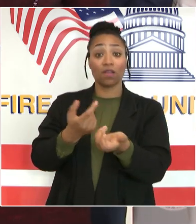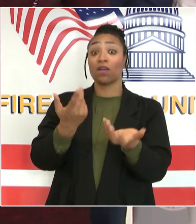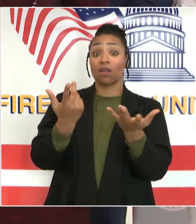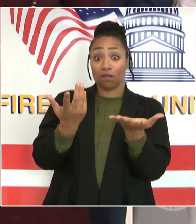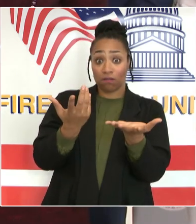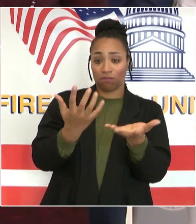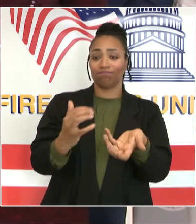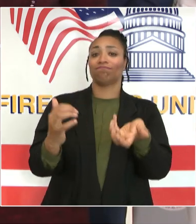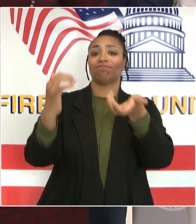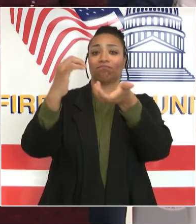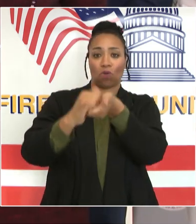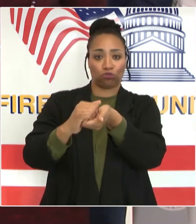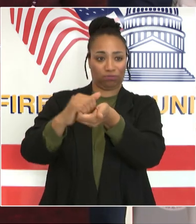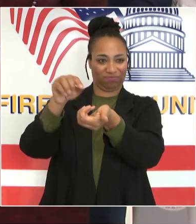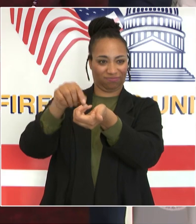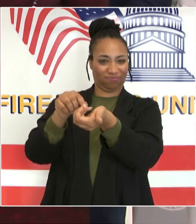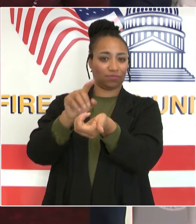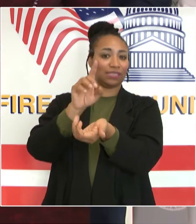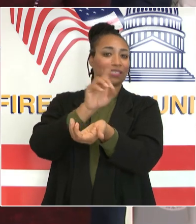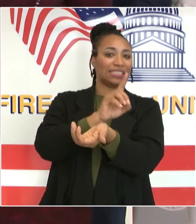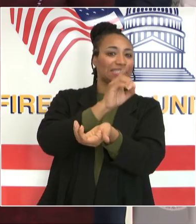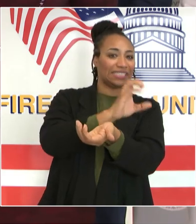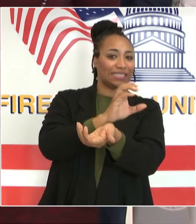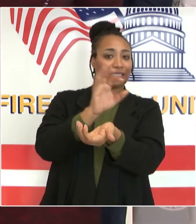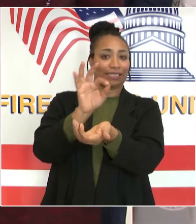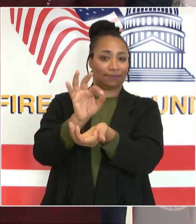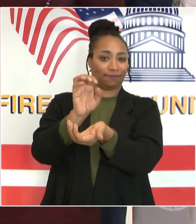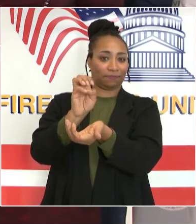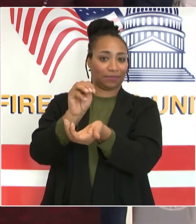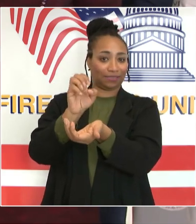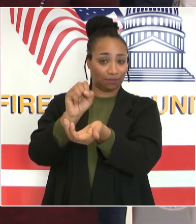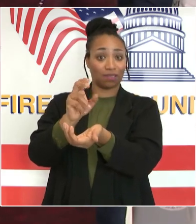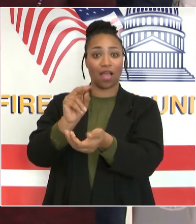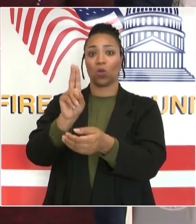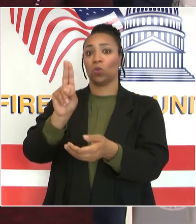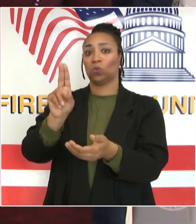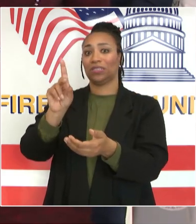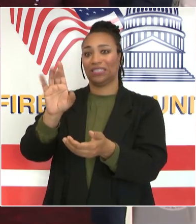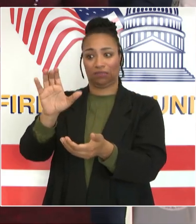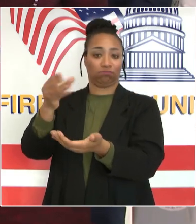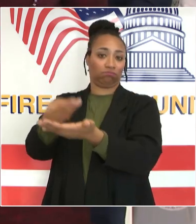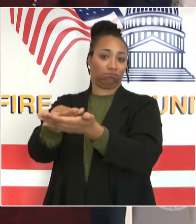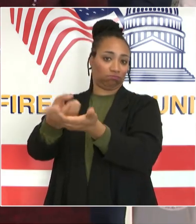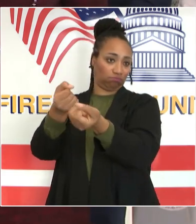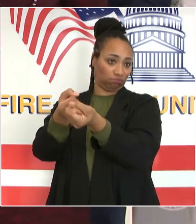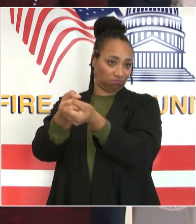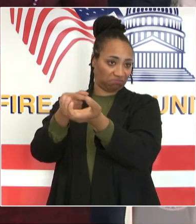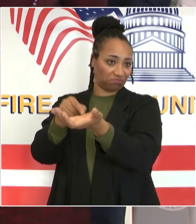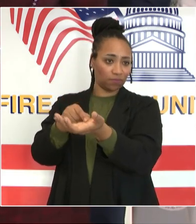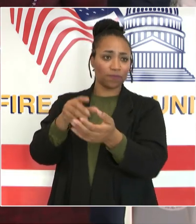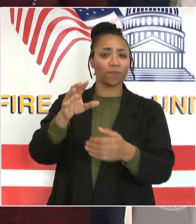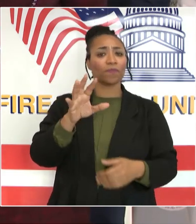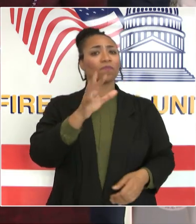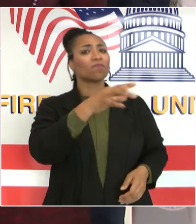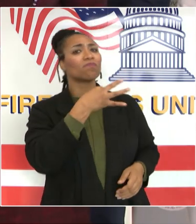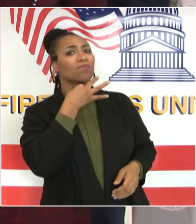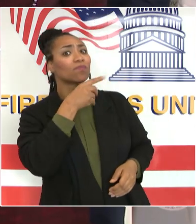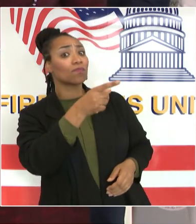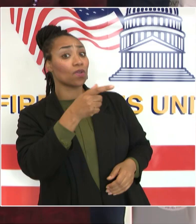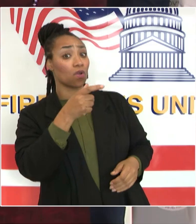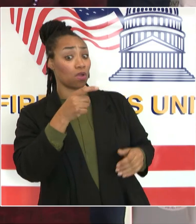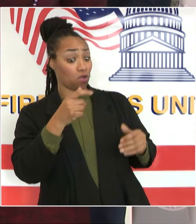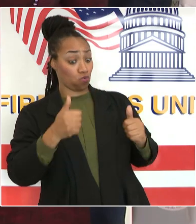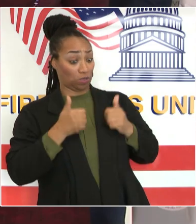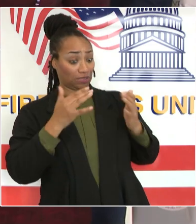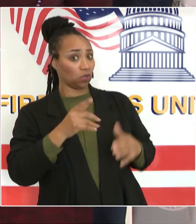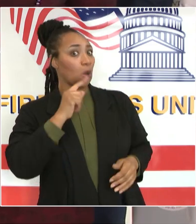to support DC residents that are interested in this career pathway. Who aren't currently DC Fire EMT. Our dollars are tagged for Right. DC